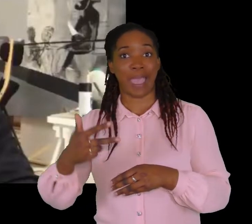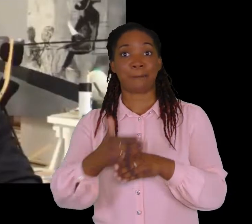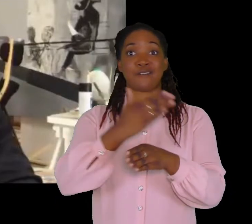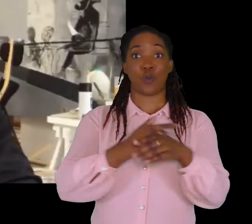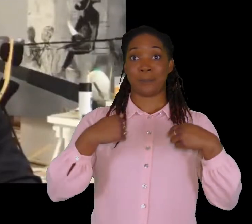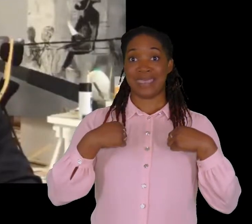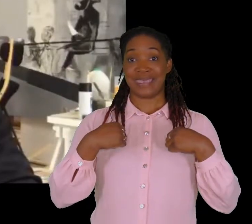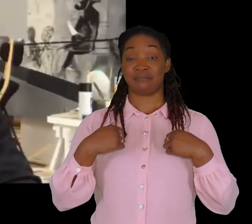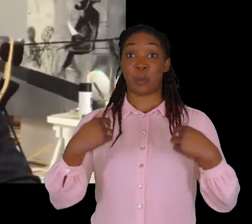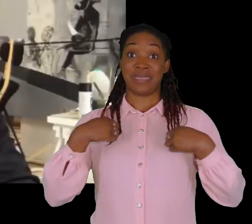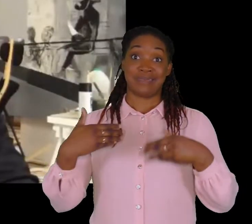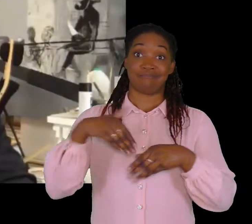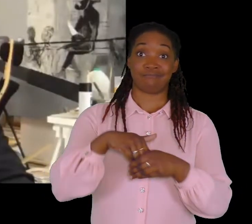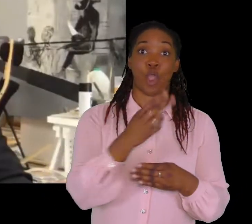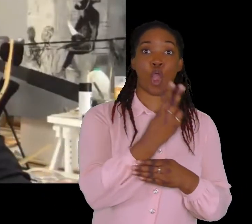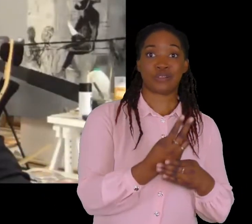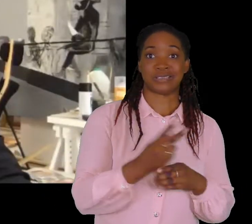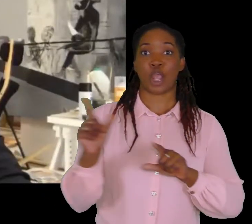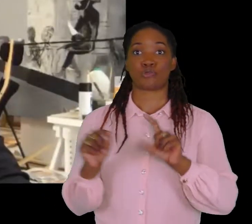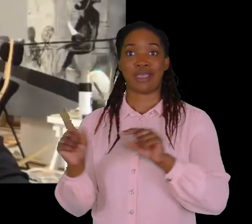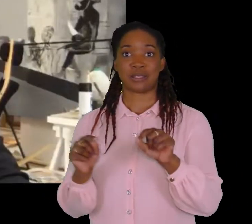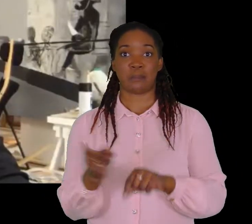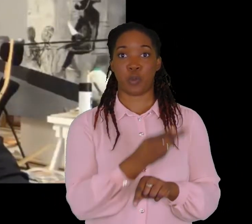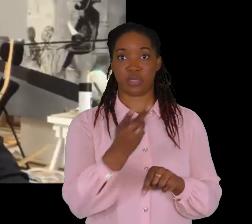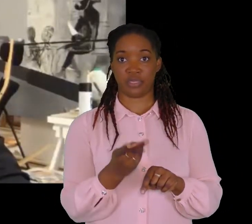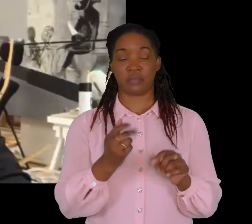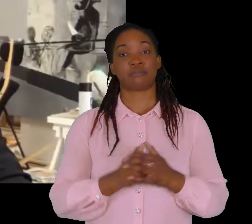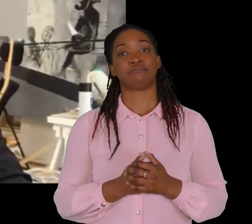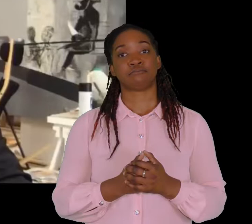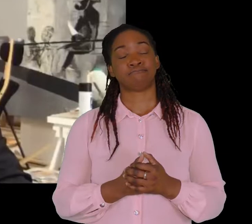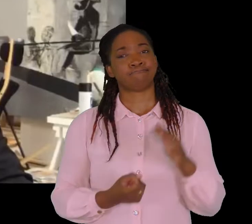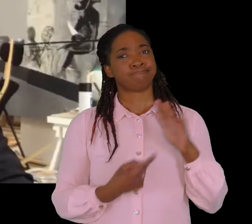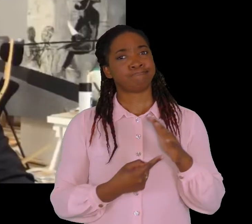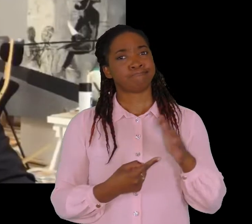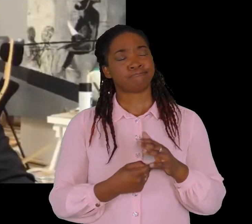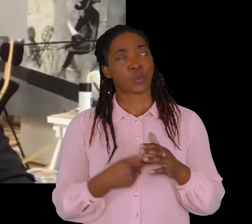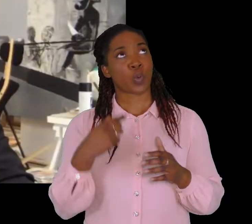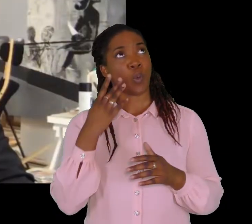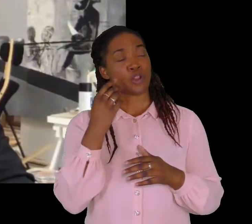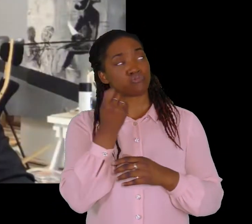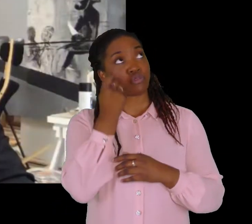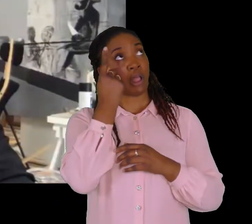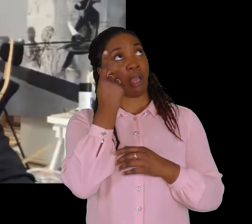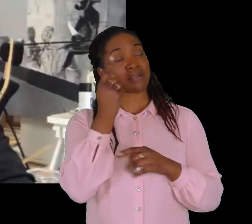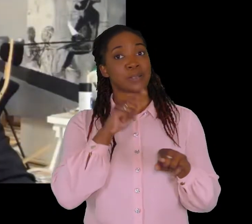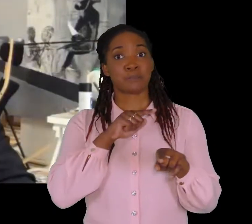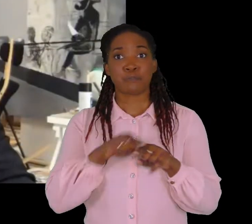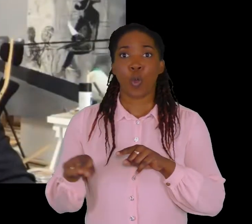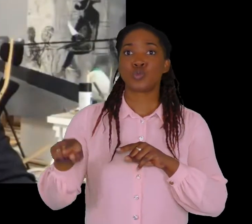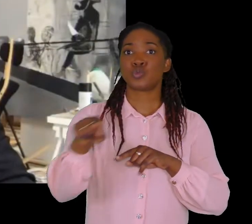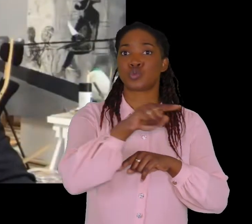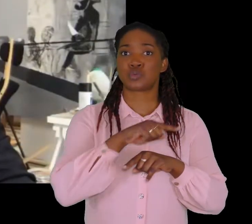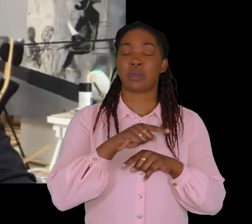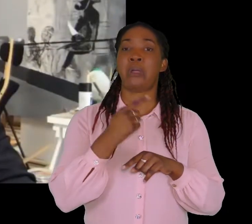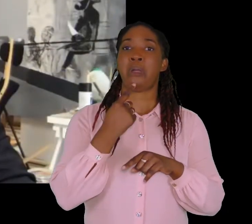time, but I came in as an artist, as a curator. It's significant in the realization that most of